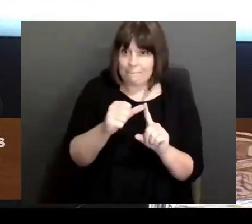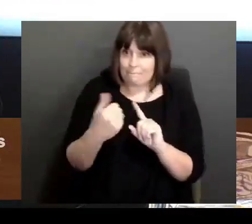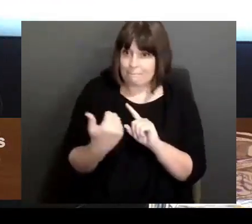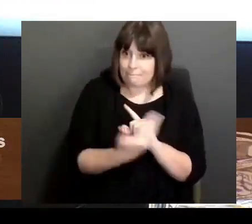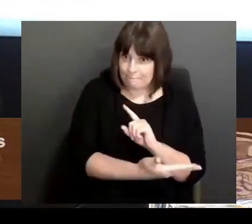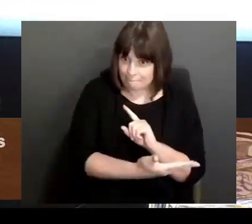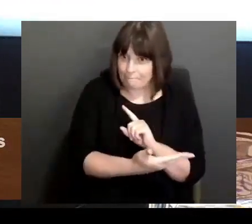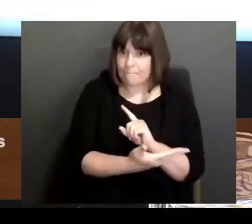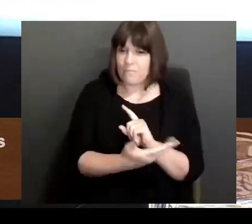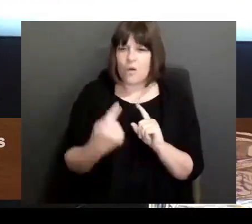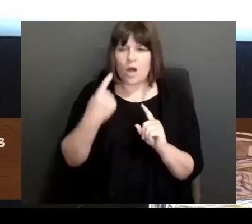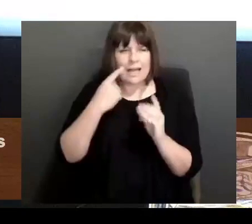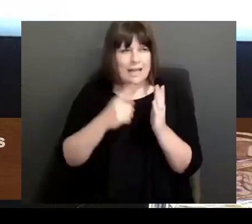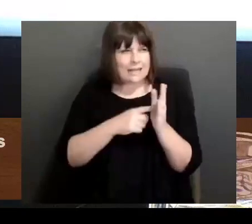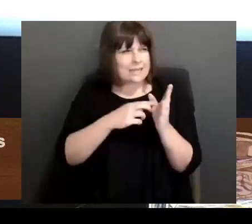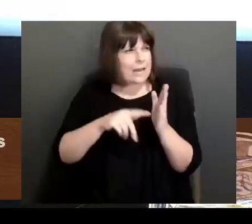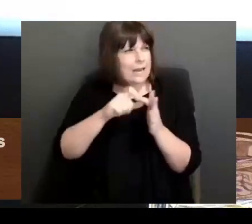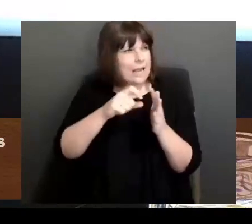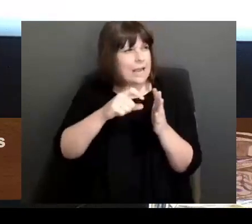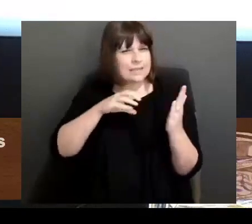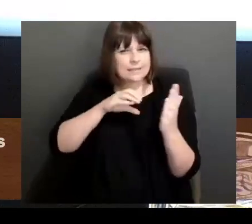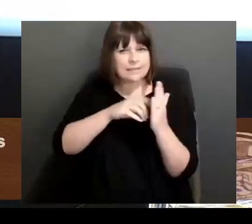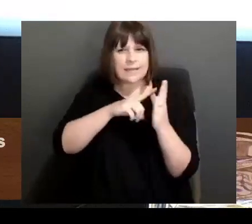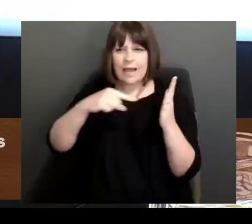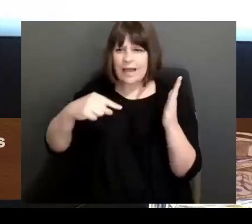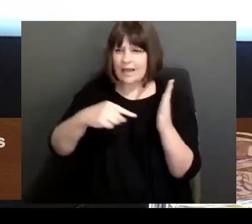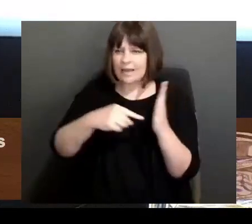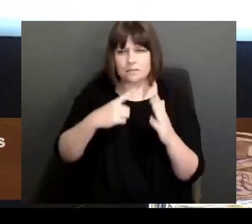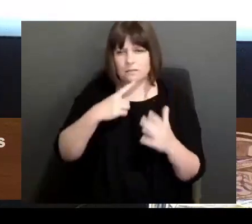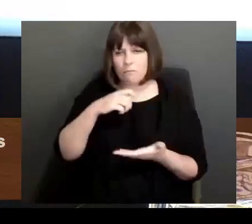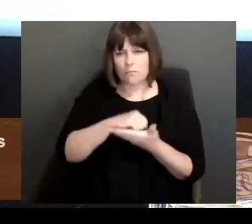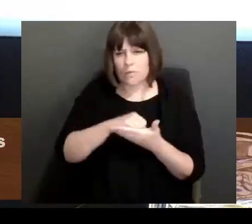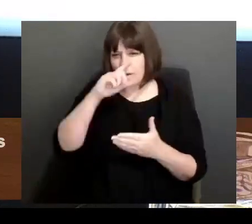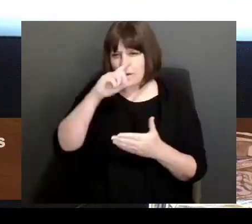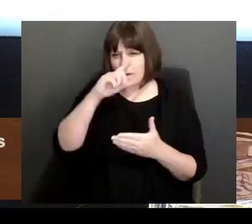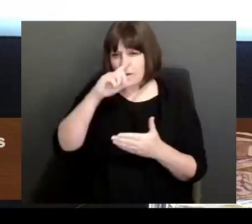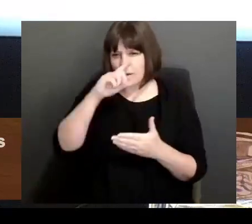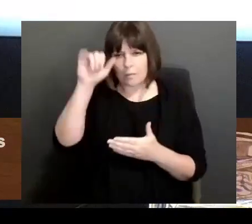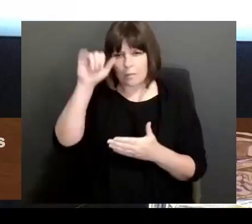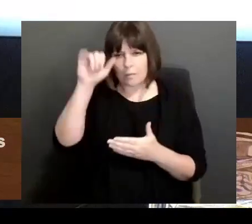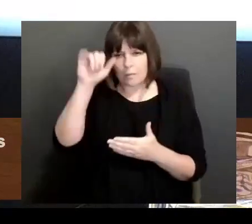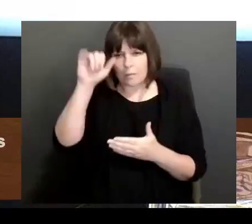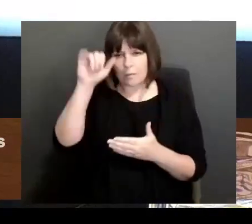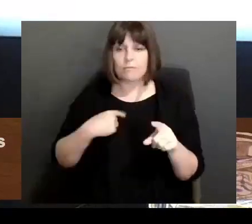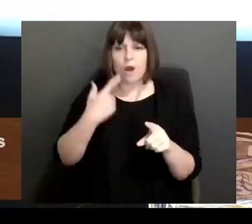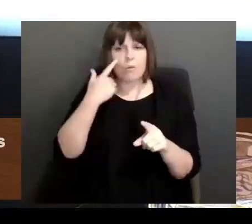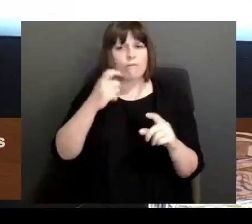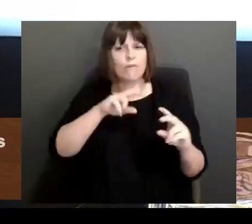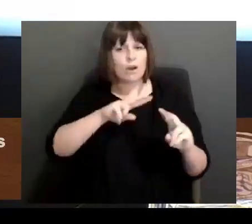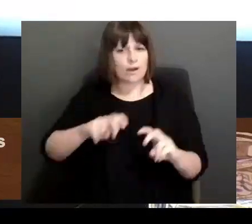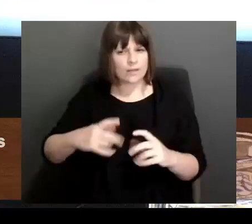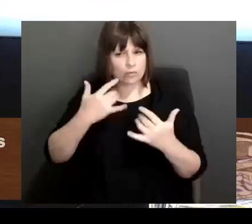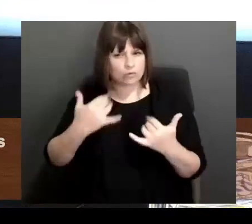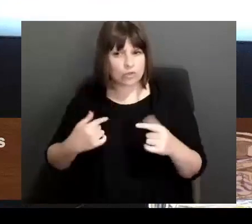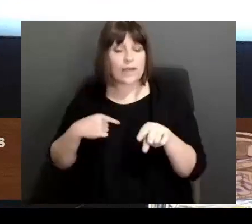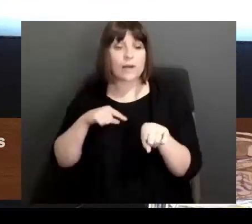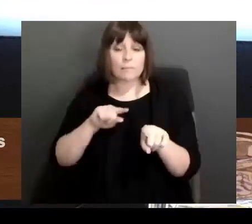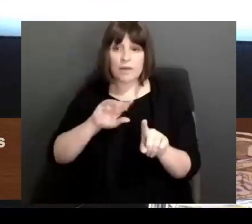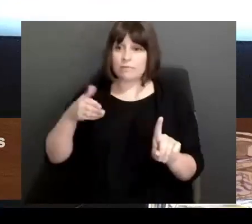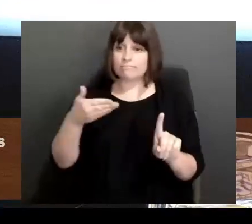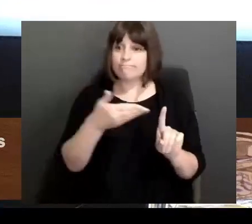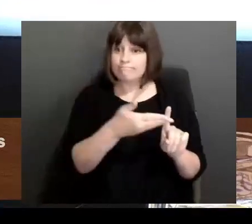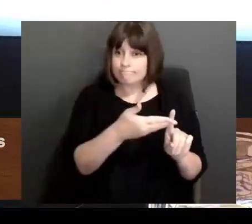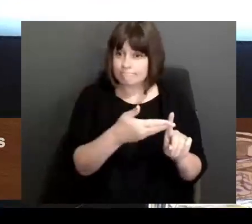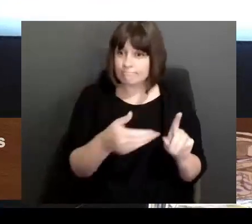acts. I apologise for that. I will find that out for you. That is directly compensation, and effectively it applies to